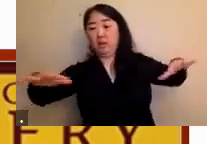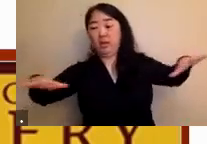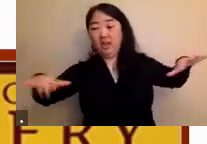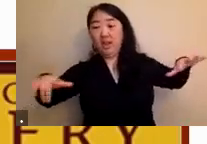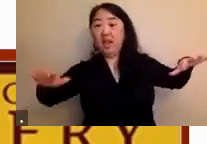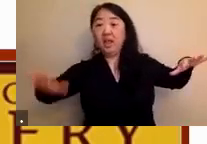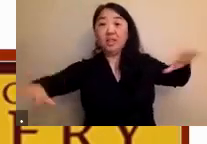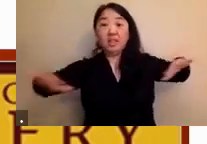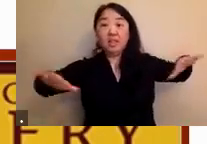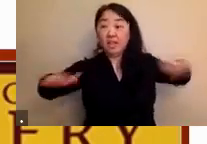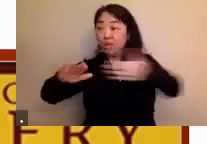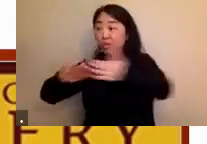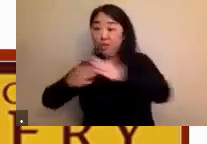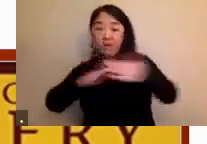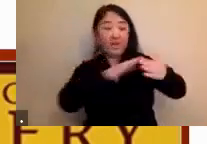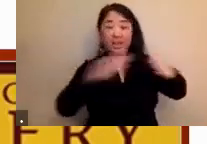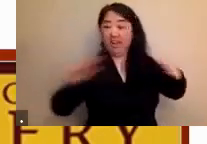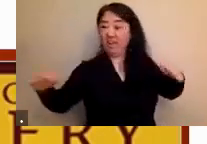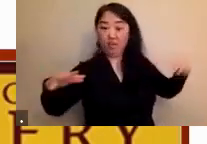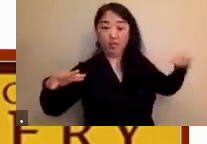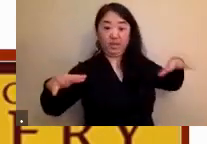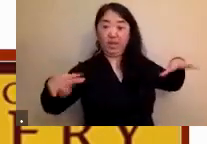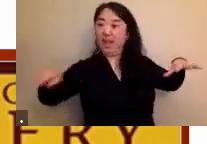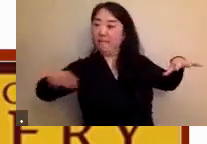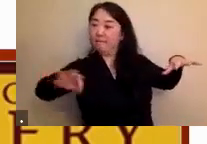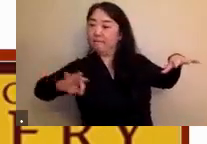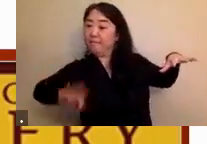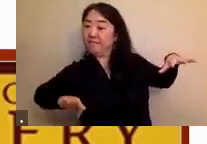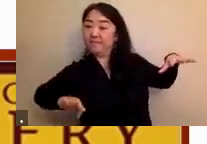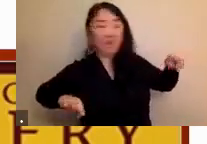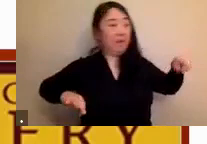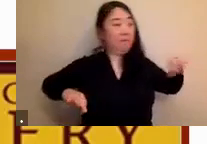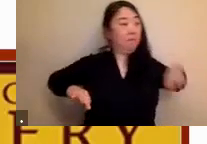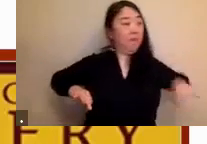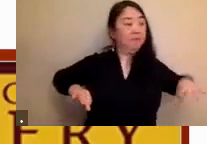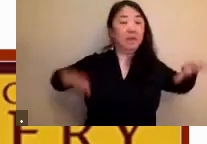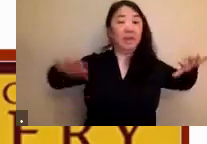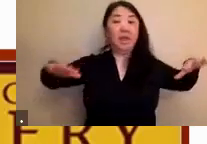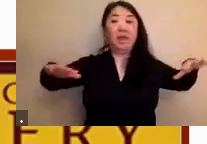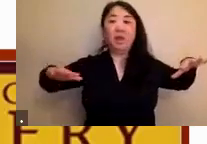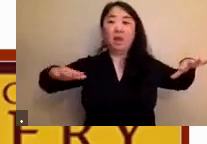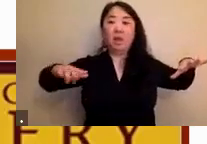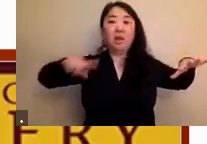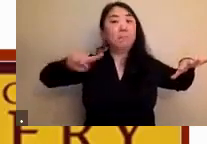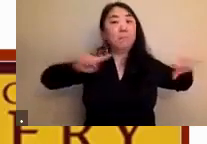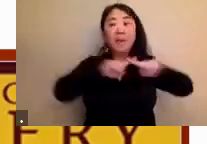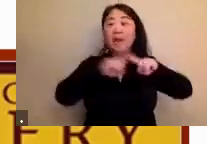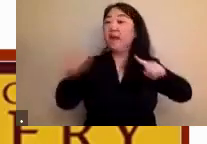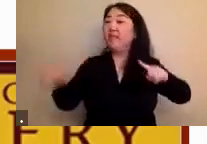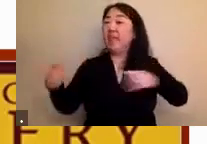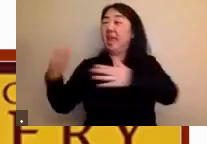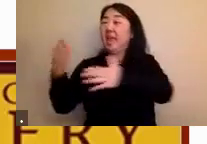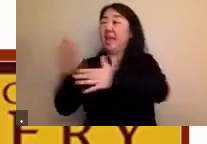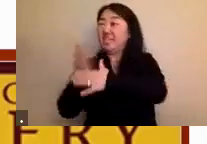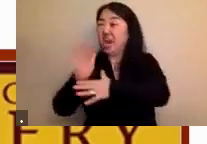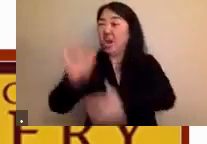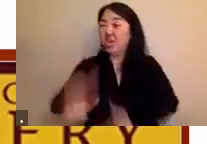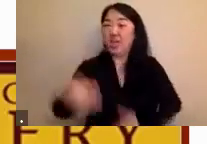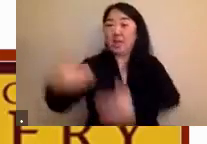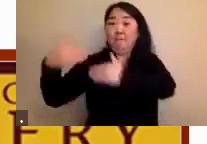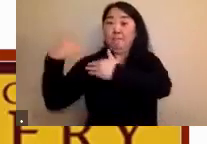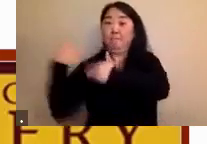those communities that would benefit from it, whereas they do not share in the burden that